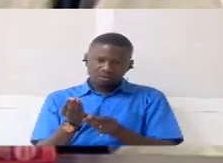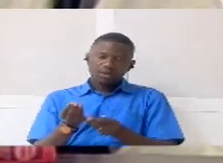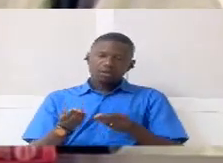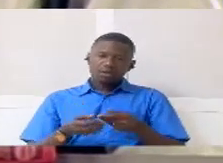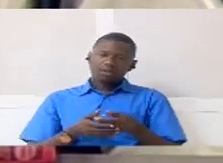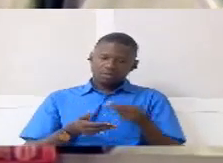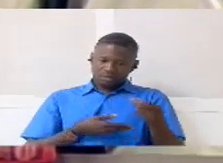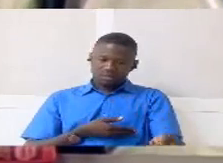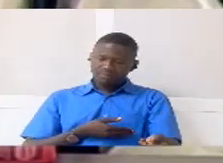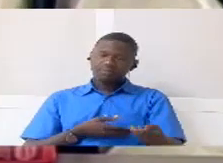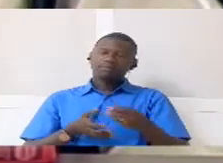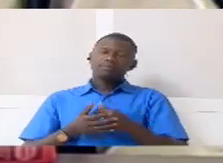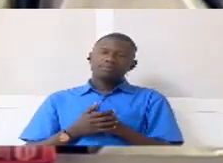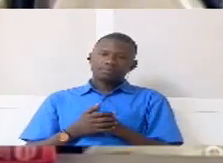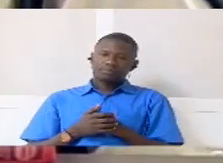receipt.